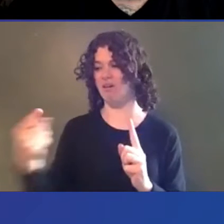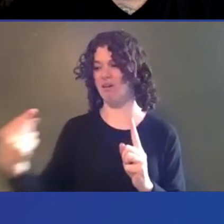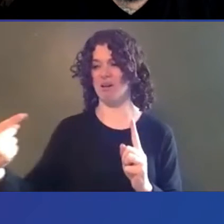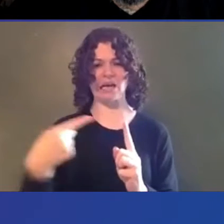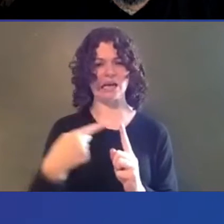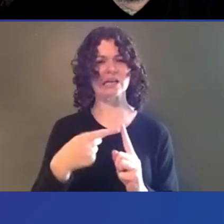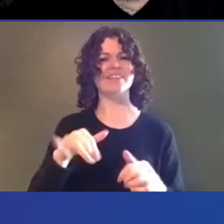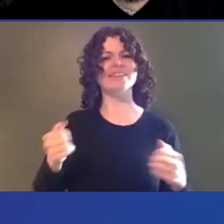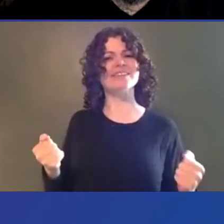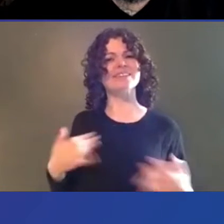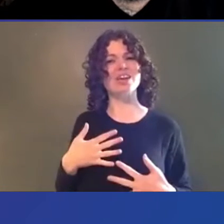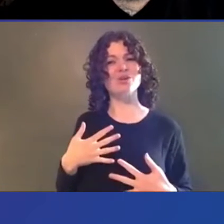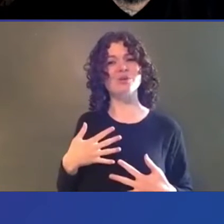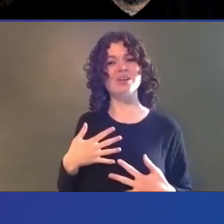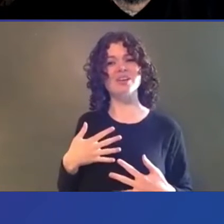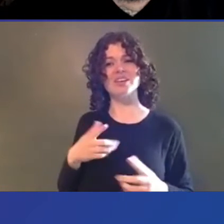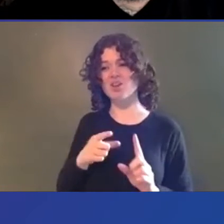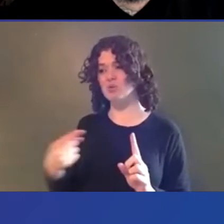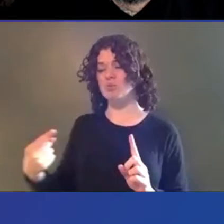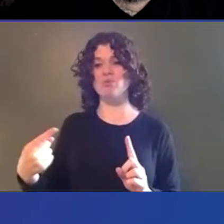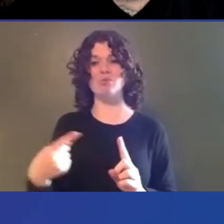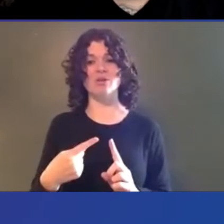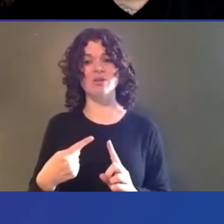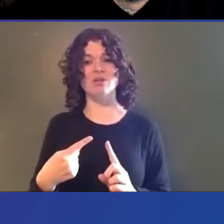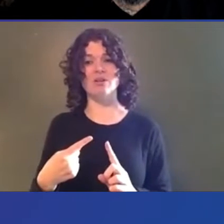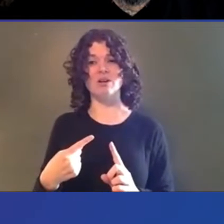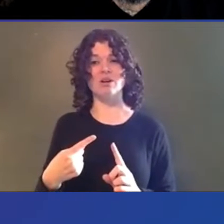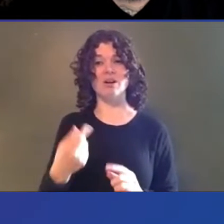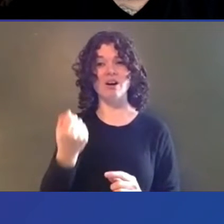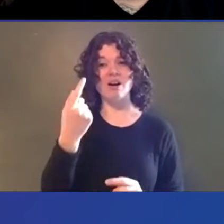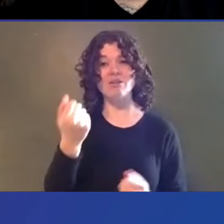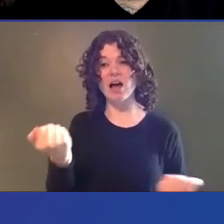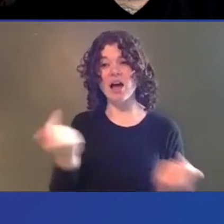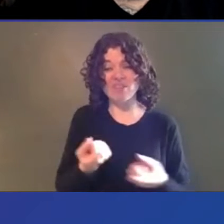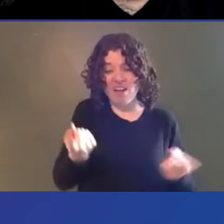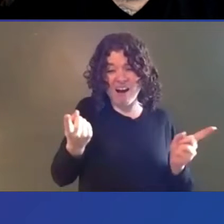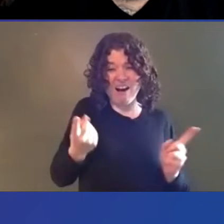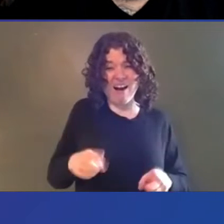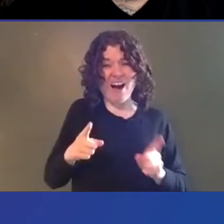everything that has happened in the last 2 years. The idea that,